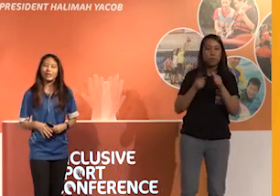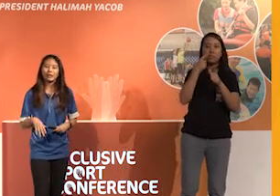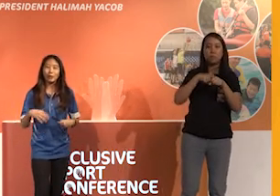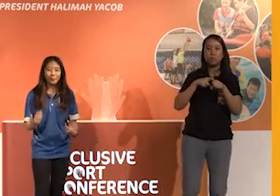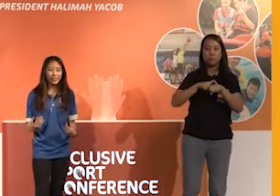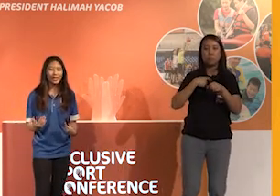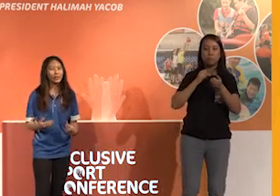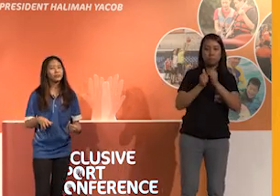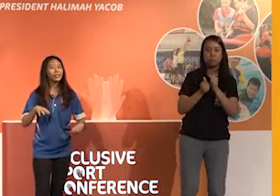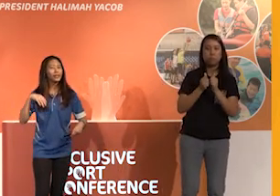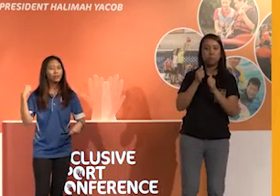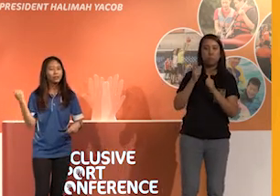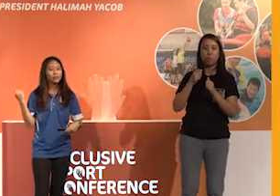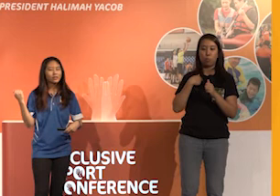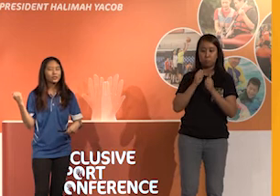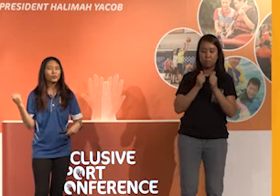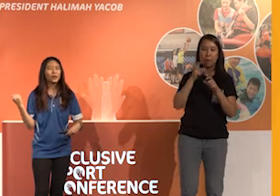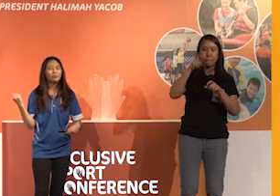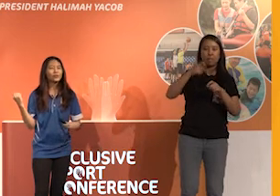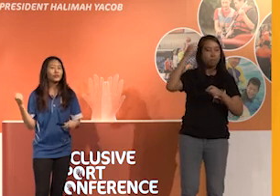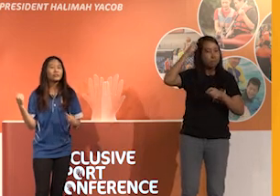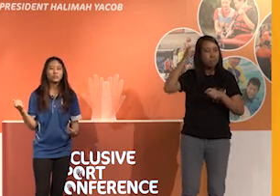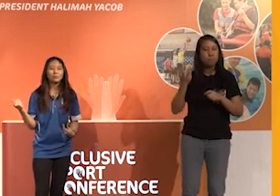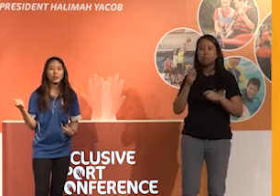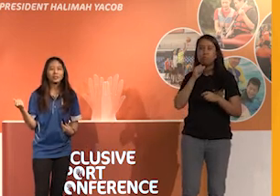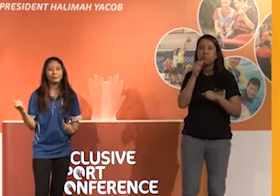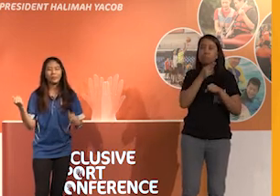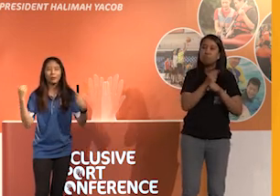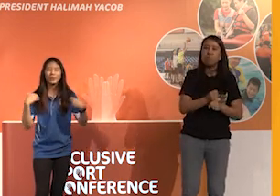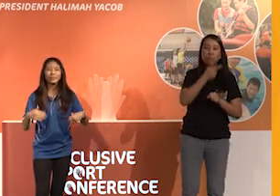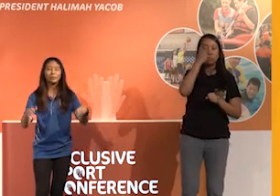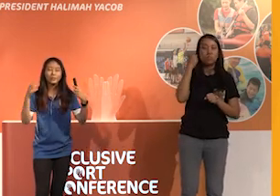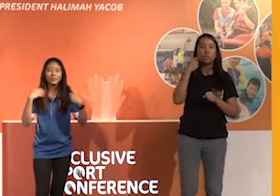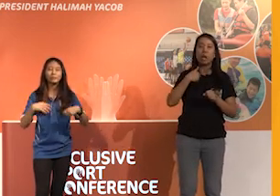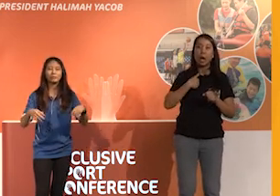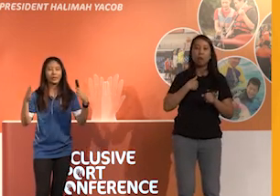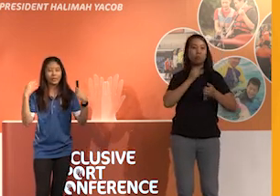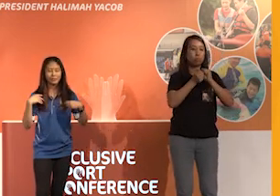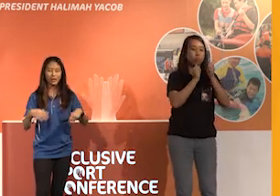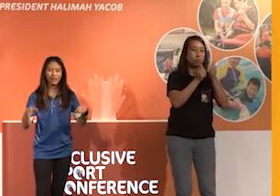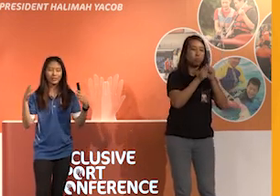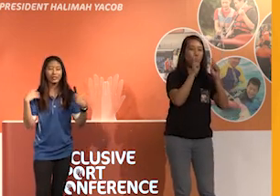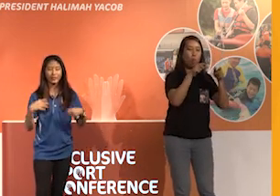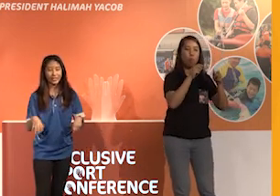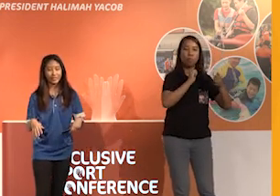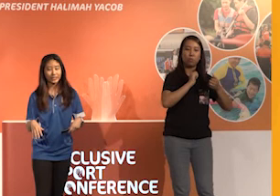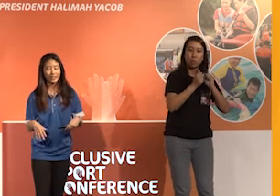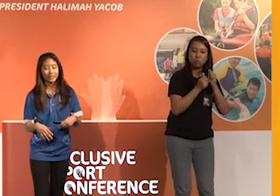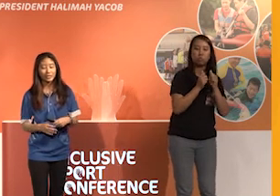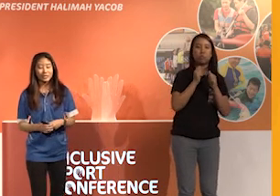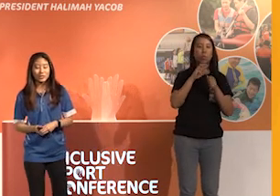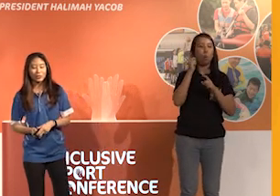when I compete, I have to take it out. So I'm not very used to it because I've been competing with my hearing